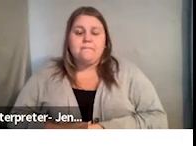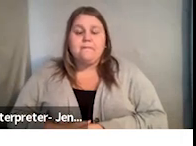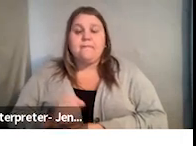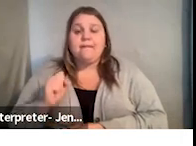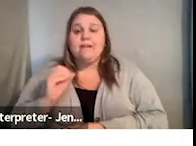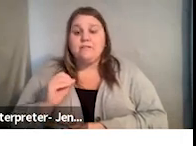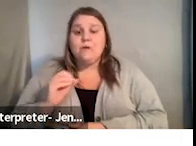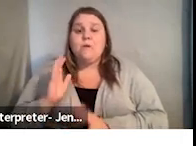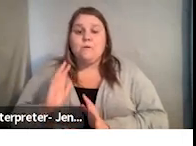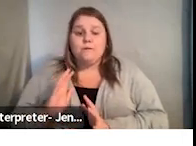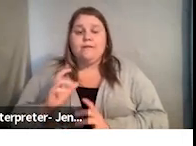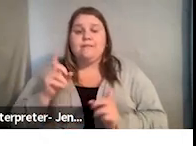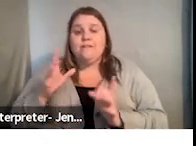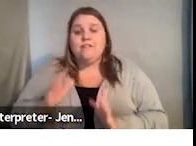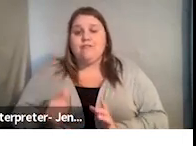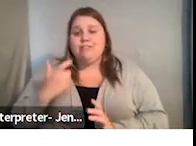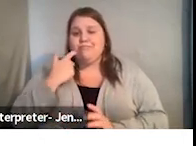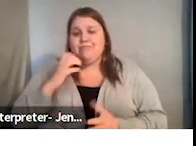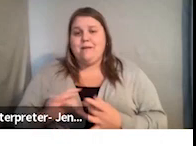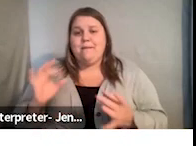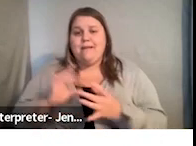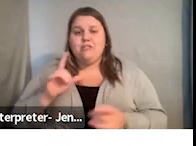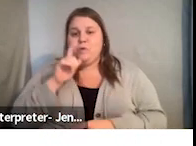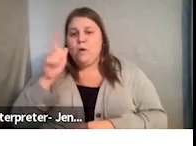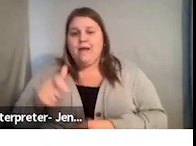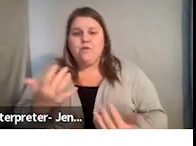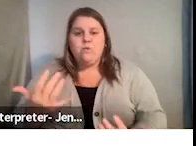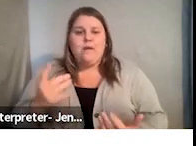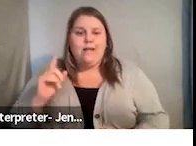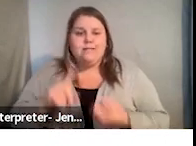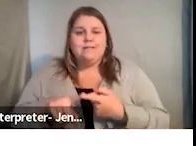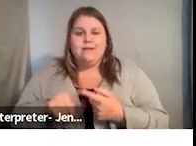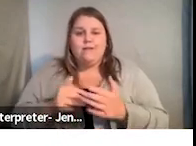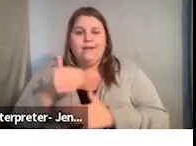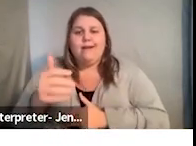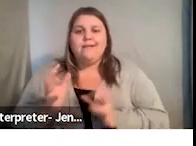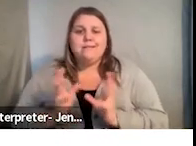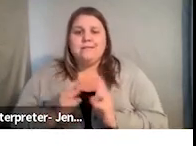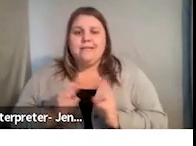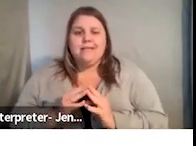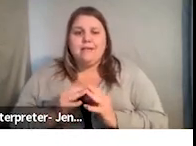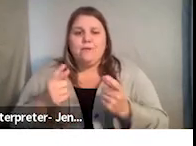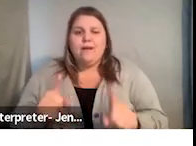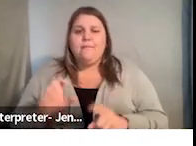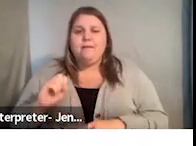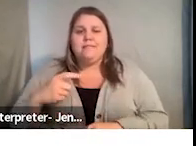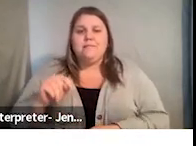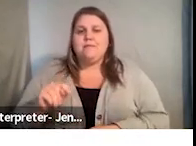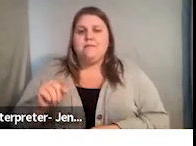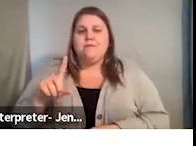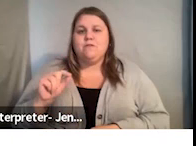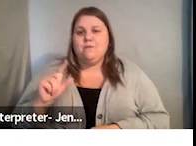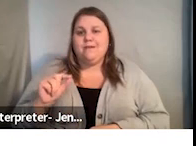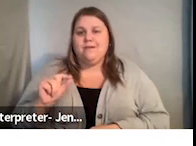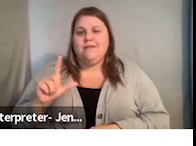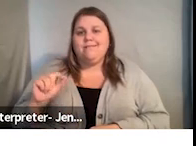So as the director mentioned, you don't have to wait until our next meeting, which is on September 20th.